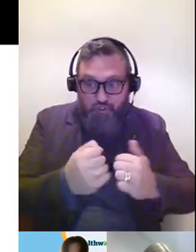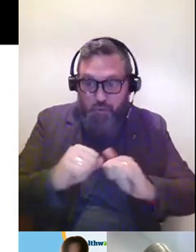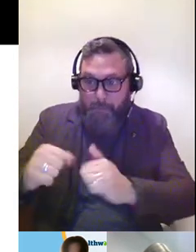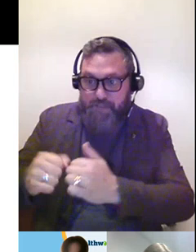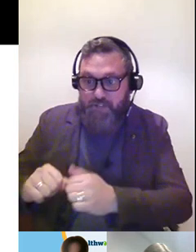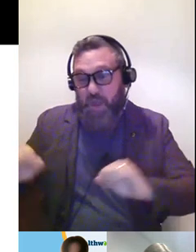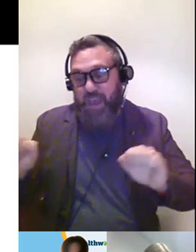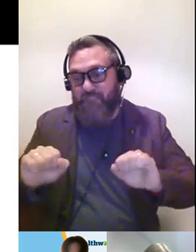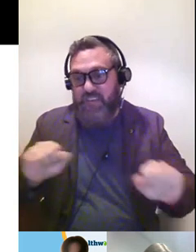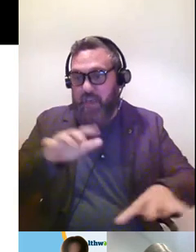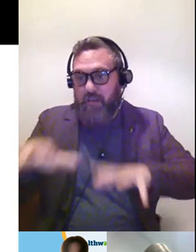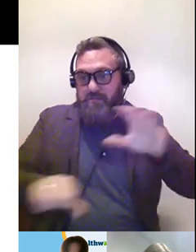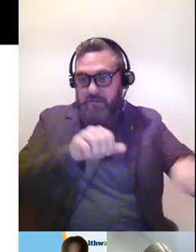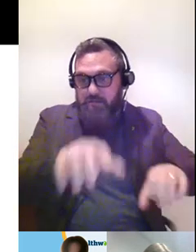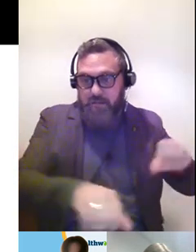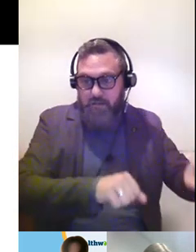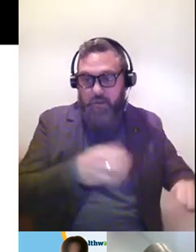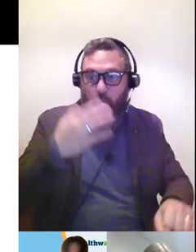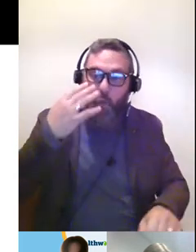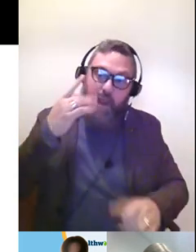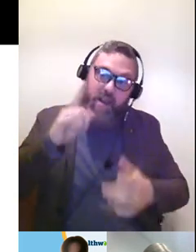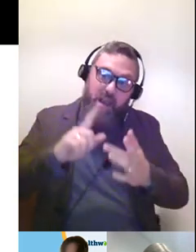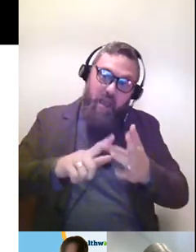on. But I would say when the ICP